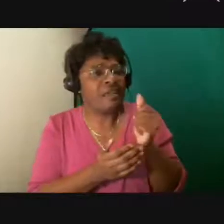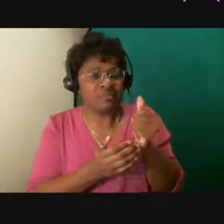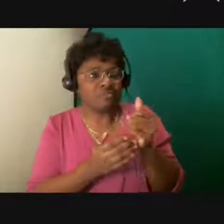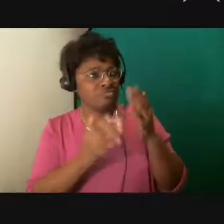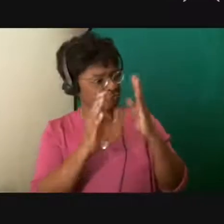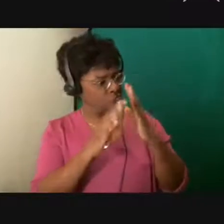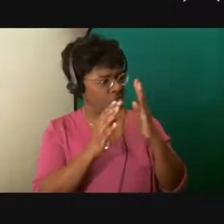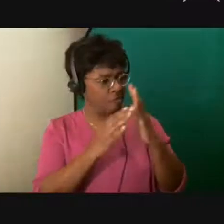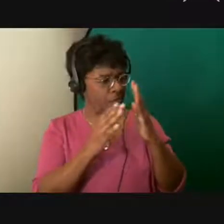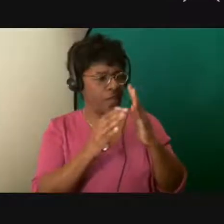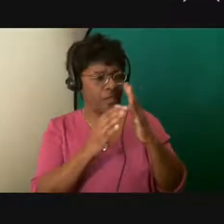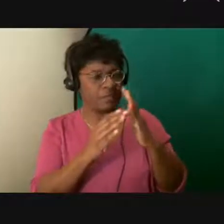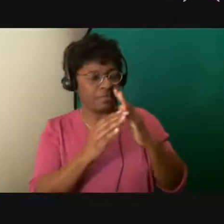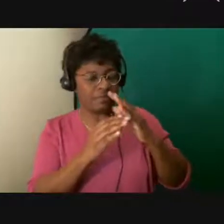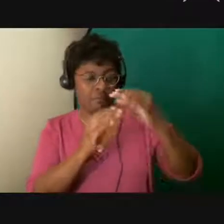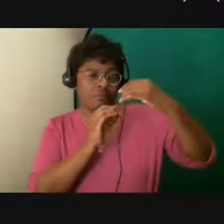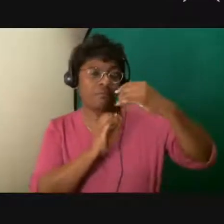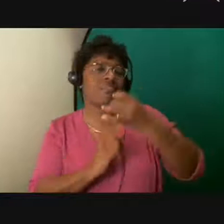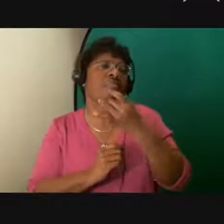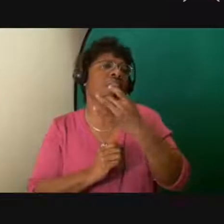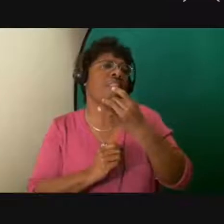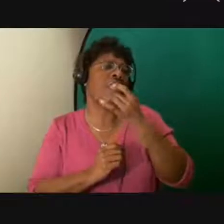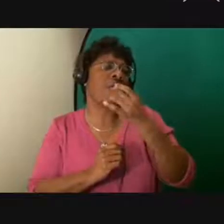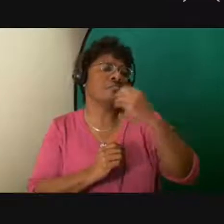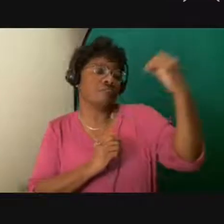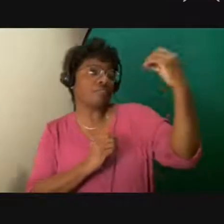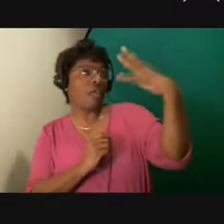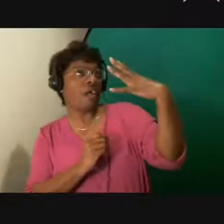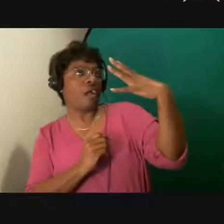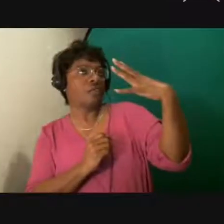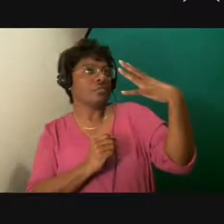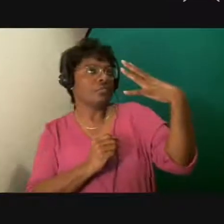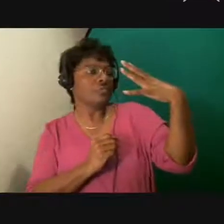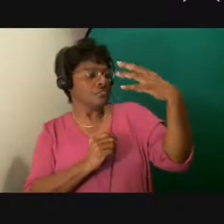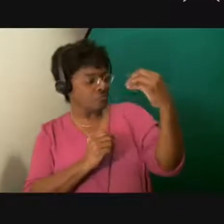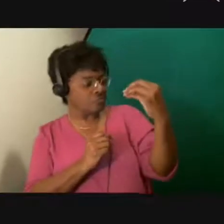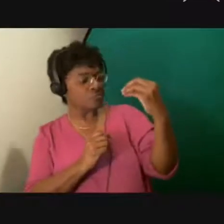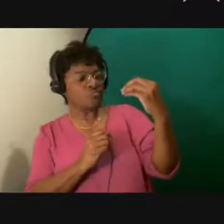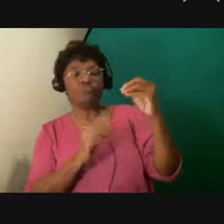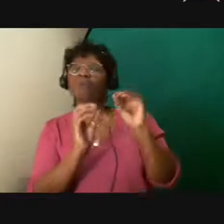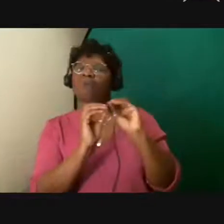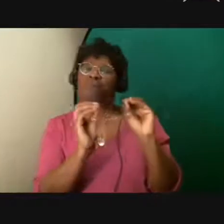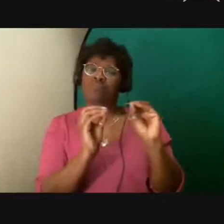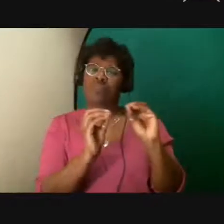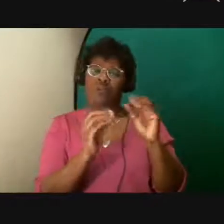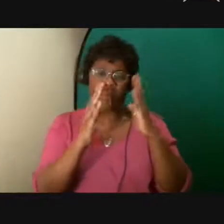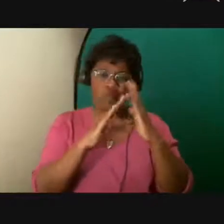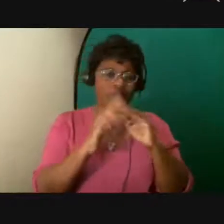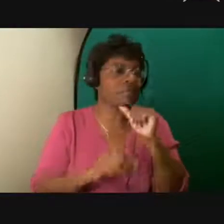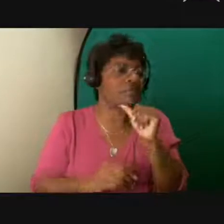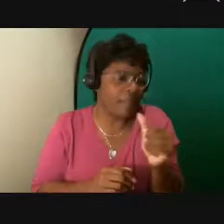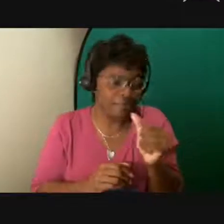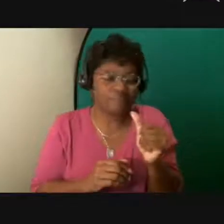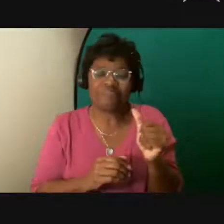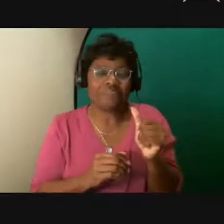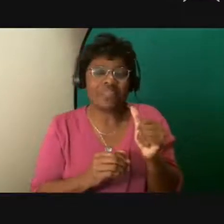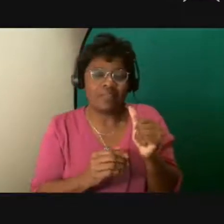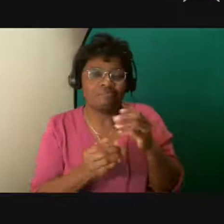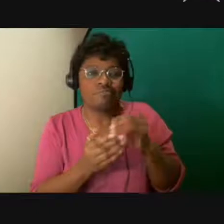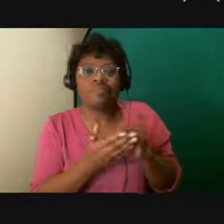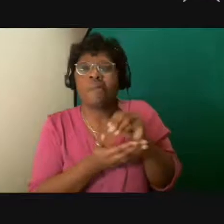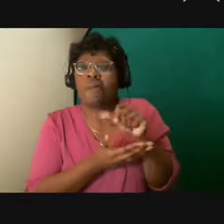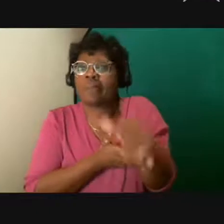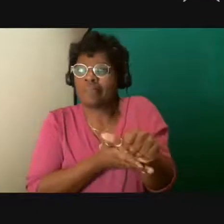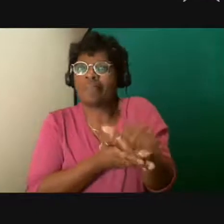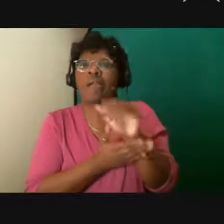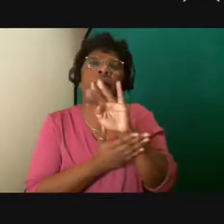Now, I didn't write no check. Elder Walker, I didn't pay no bill, but somebody did. So I need to tell those people that kept it. Listen, every time I